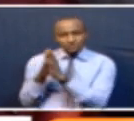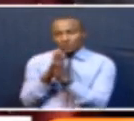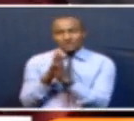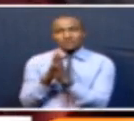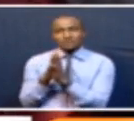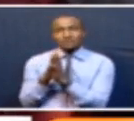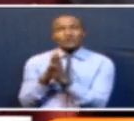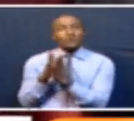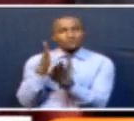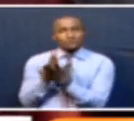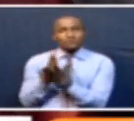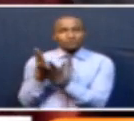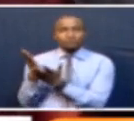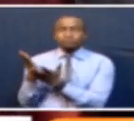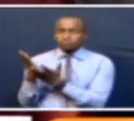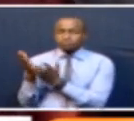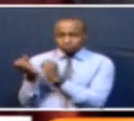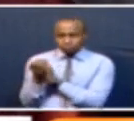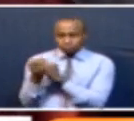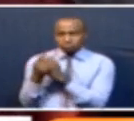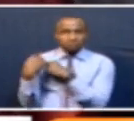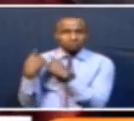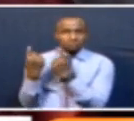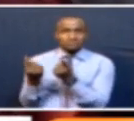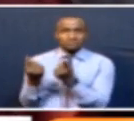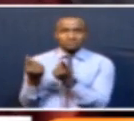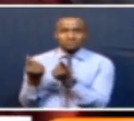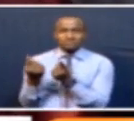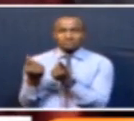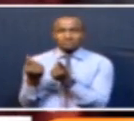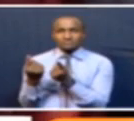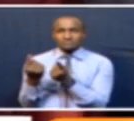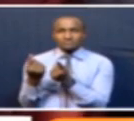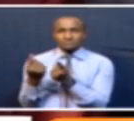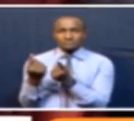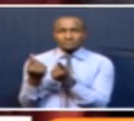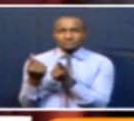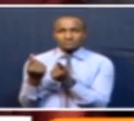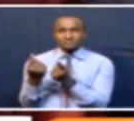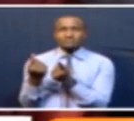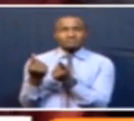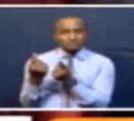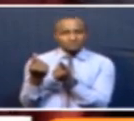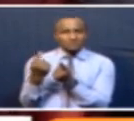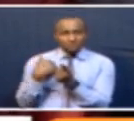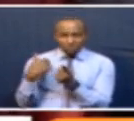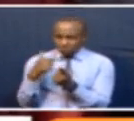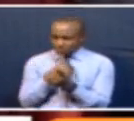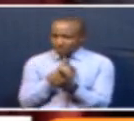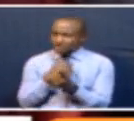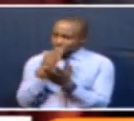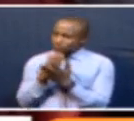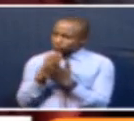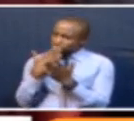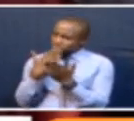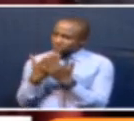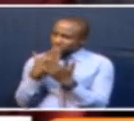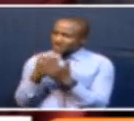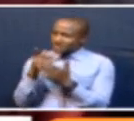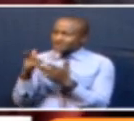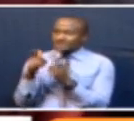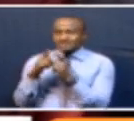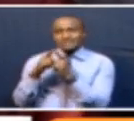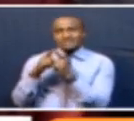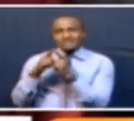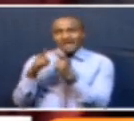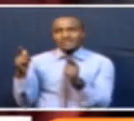has been brought forth quite a bit since this incident happened, or this disaster happened. And obviously, we appreciate that he's one of the largest employers